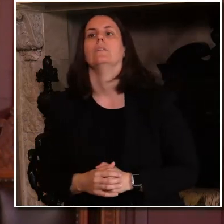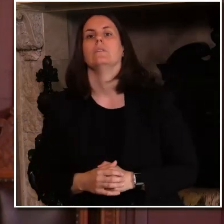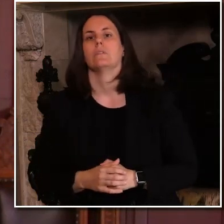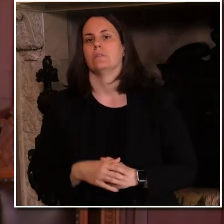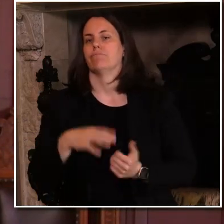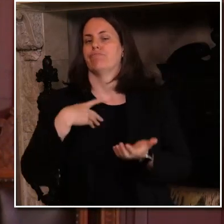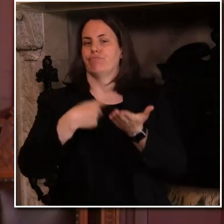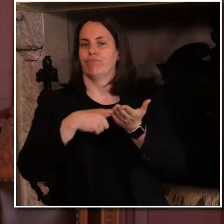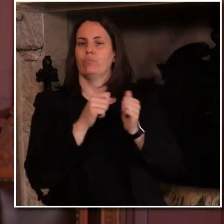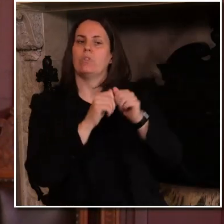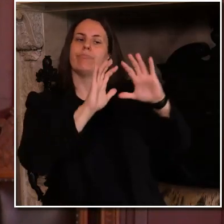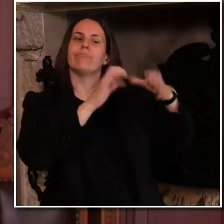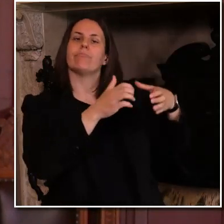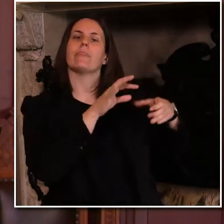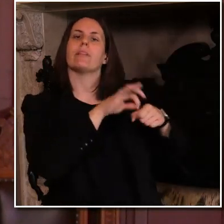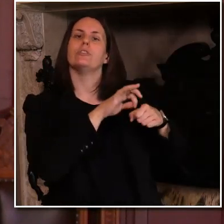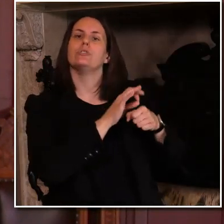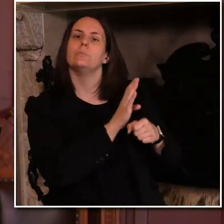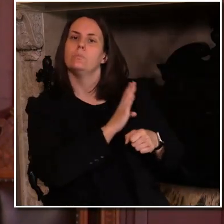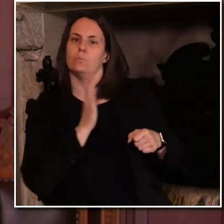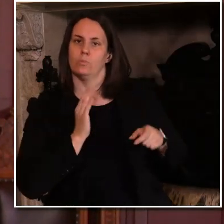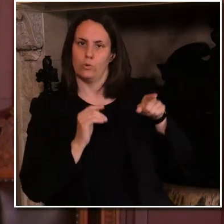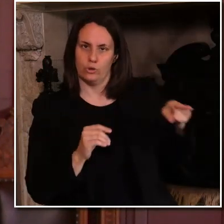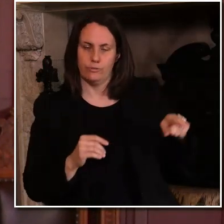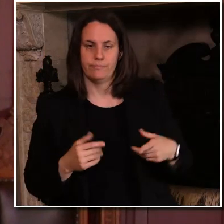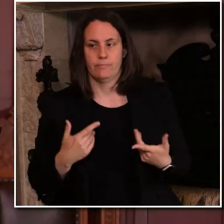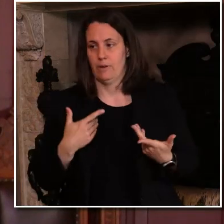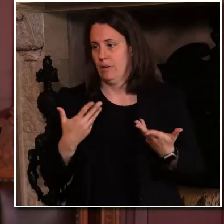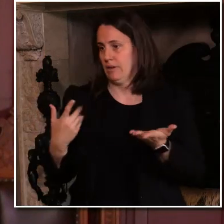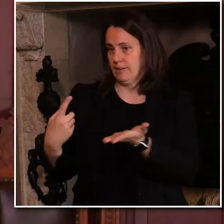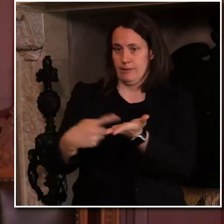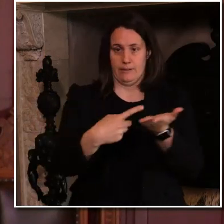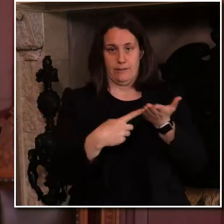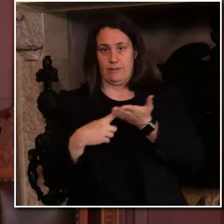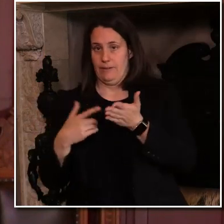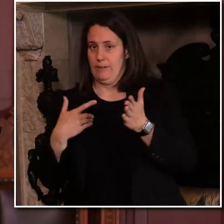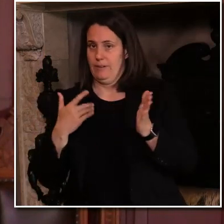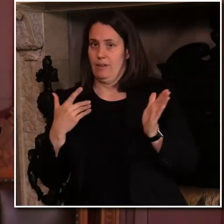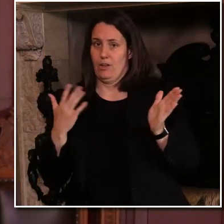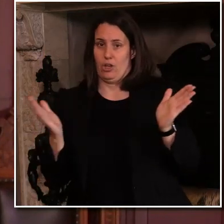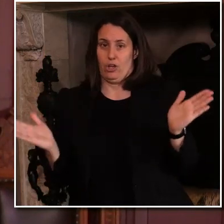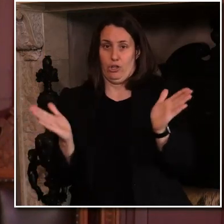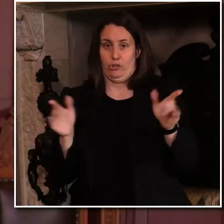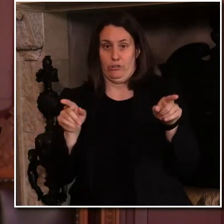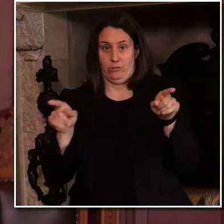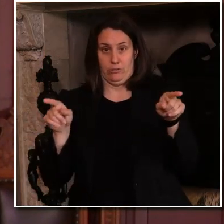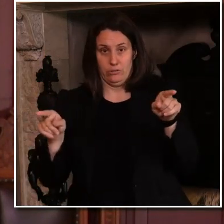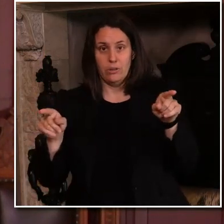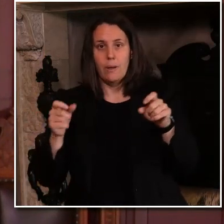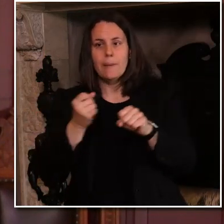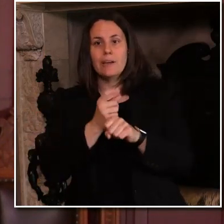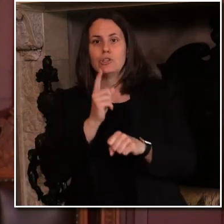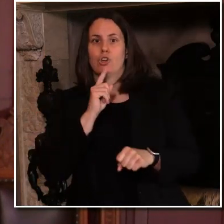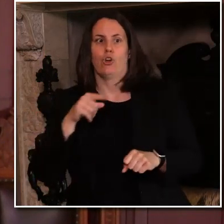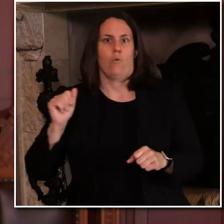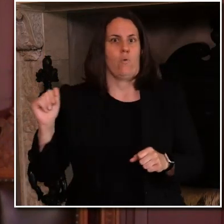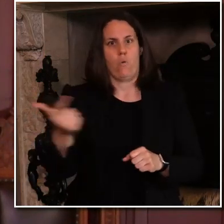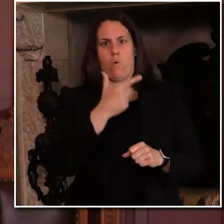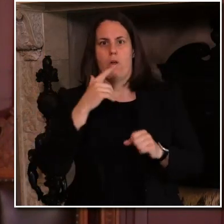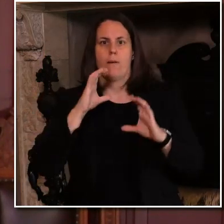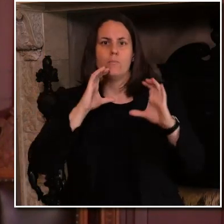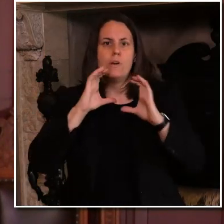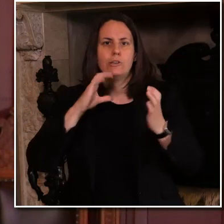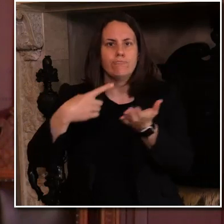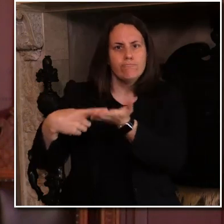encouraging them to make sure that they're connecting with those folks to make sure that everything can happen in a